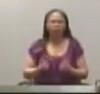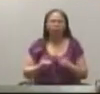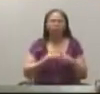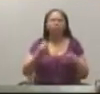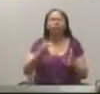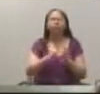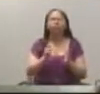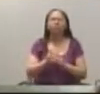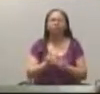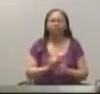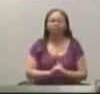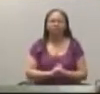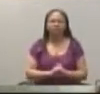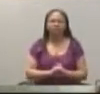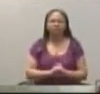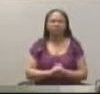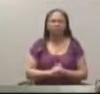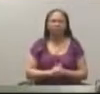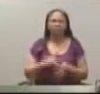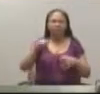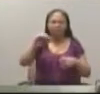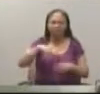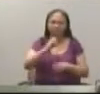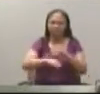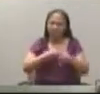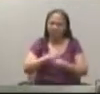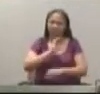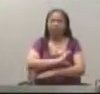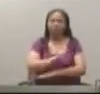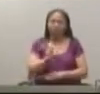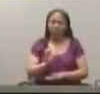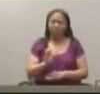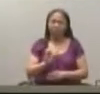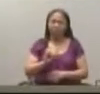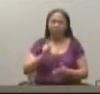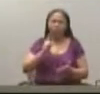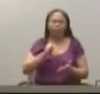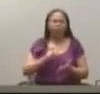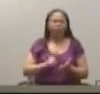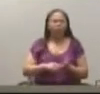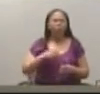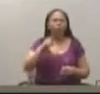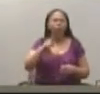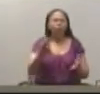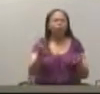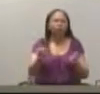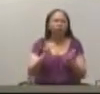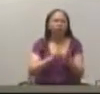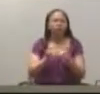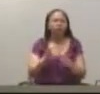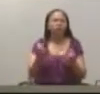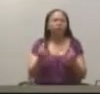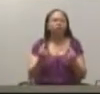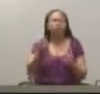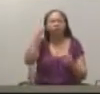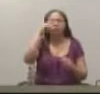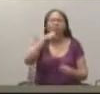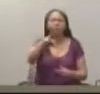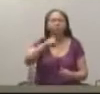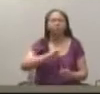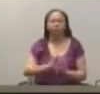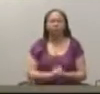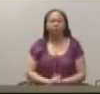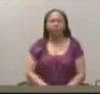What does Jesus need to do for you this year, this Christmas, to transform, transfix your